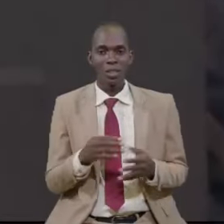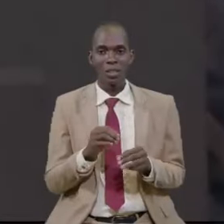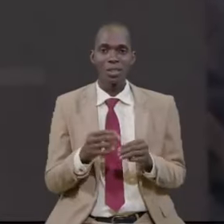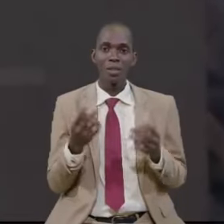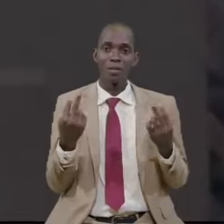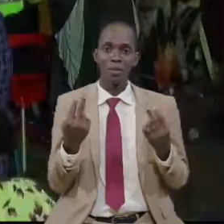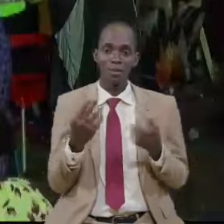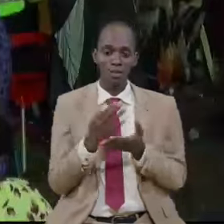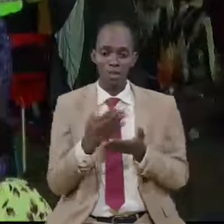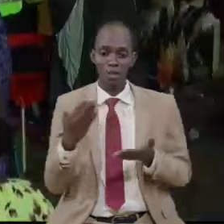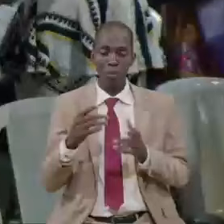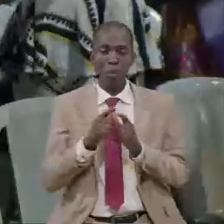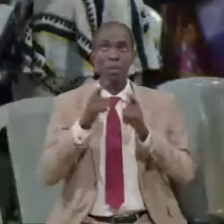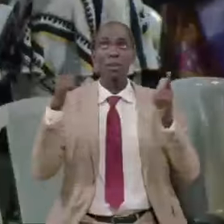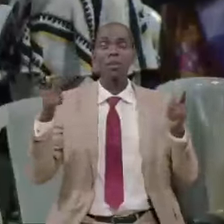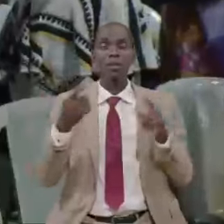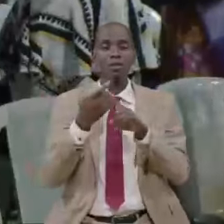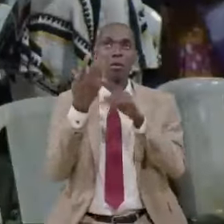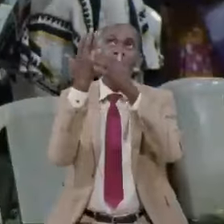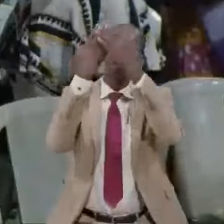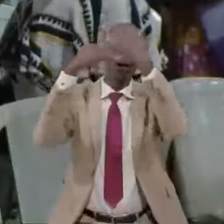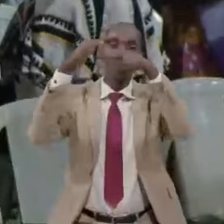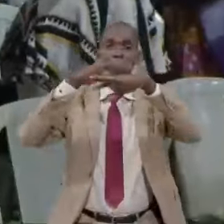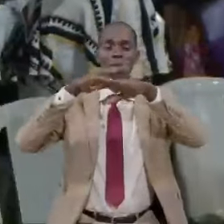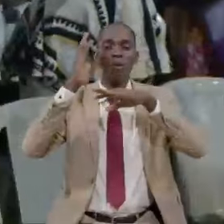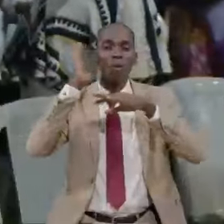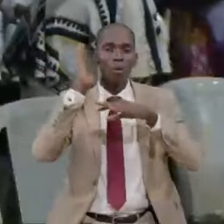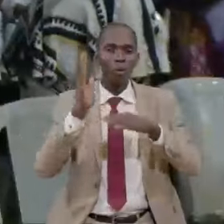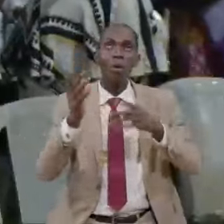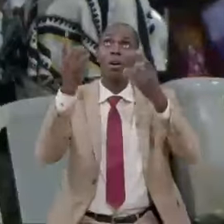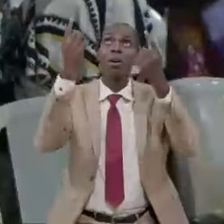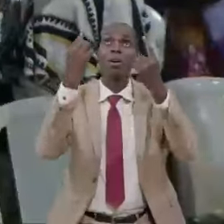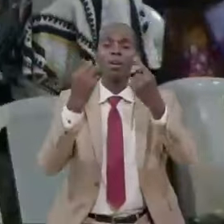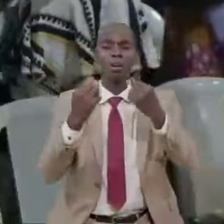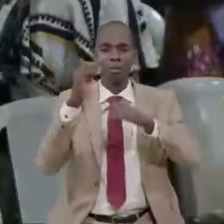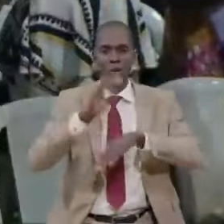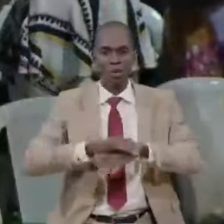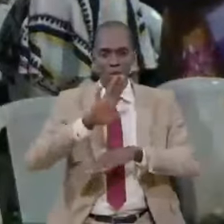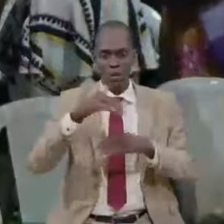from heaven will land on your body right there.